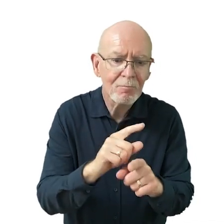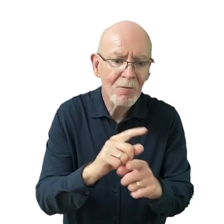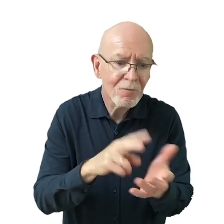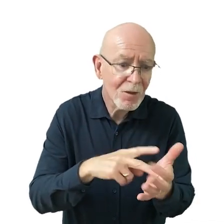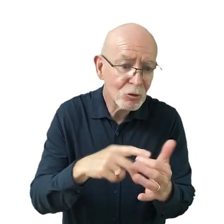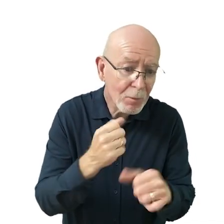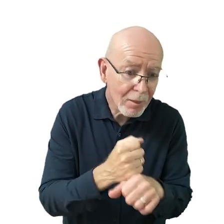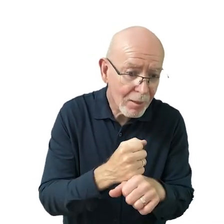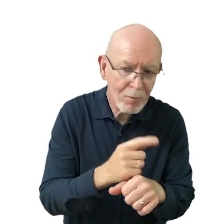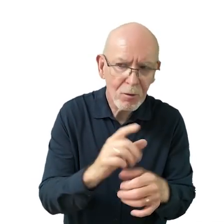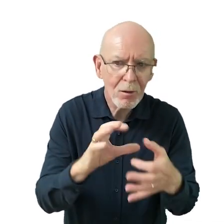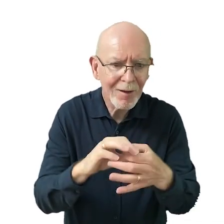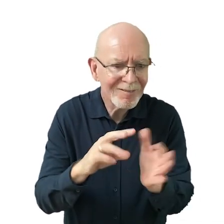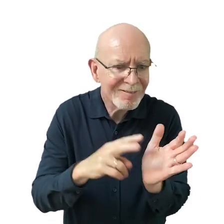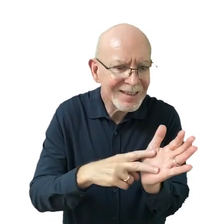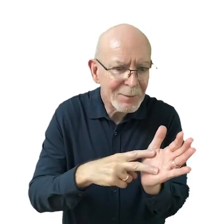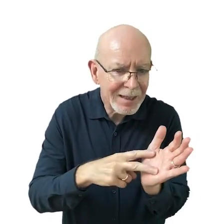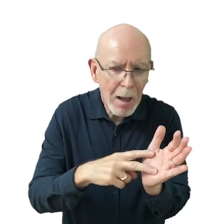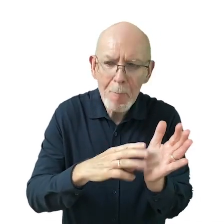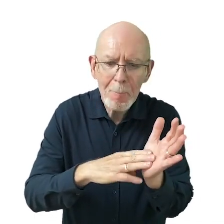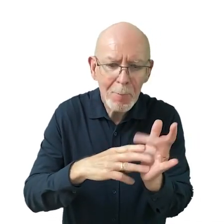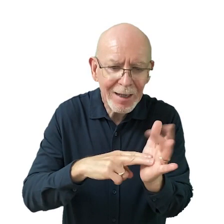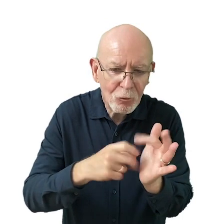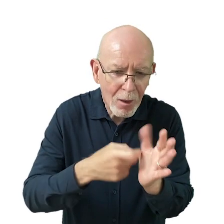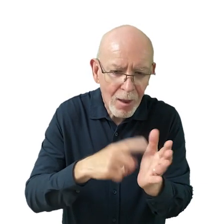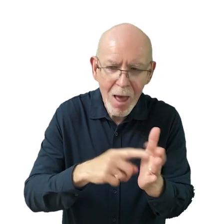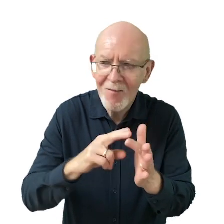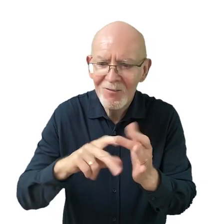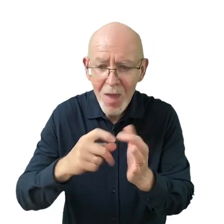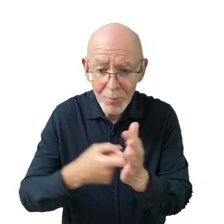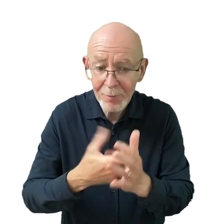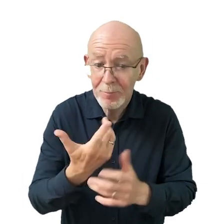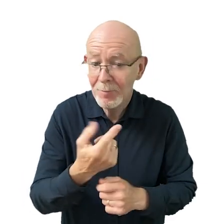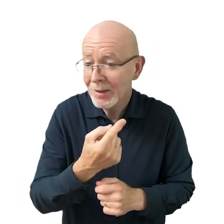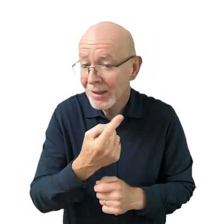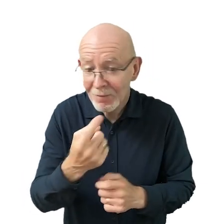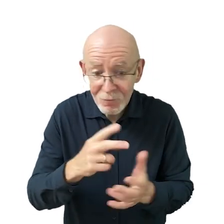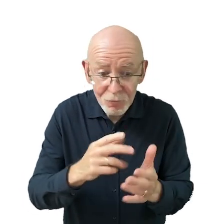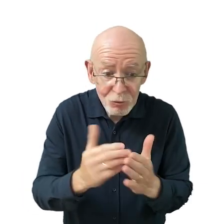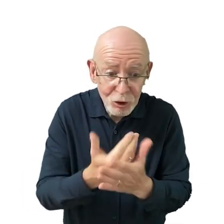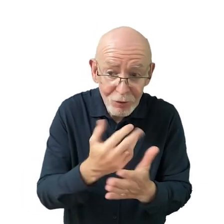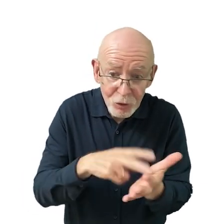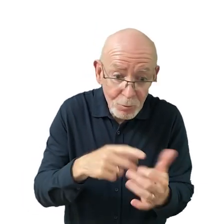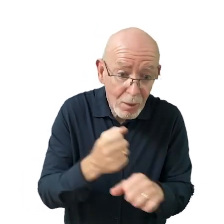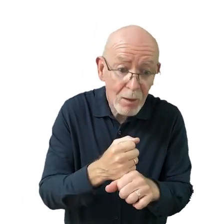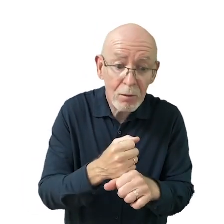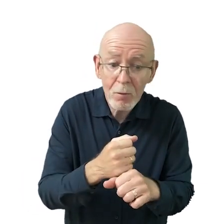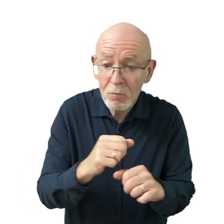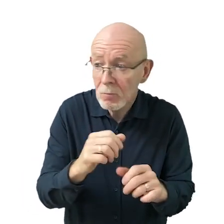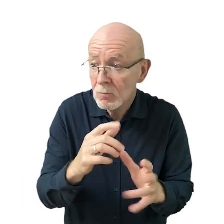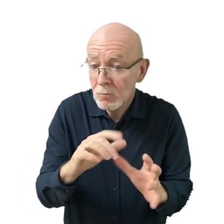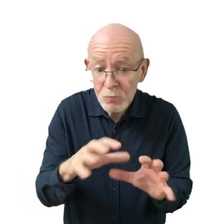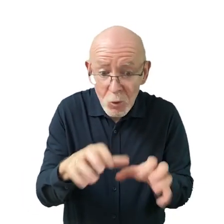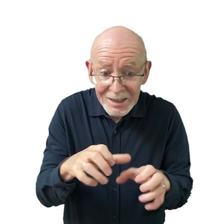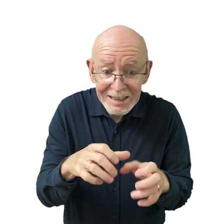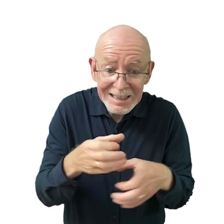and vegetables for vitamins, minerals, and fibre. Fresh, frozen, tinned